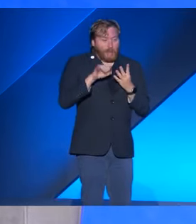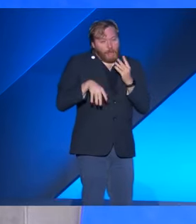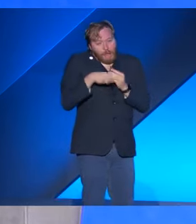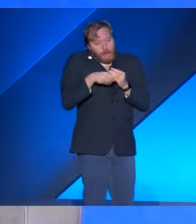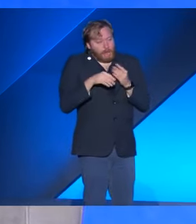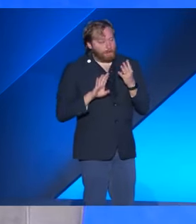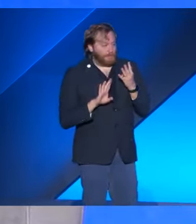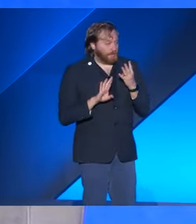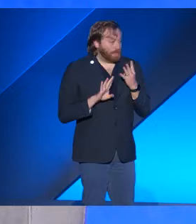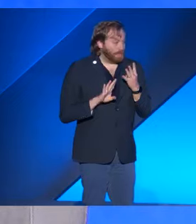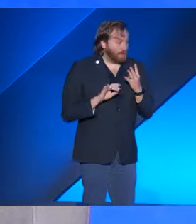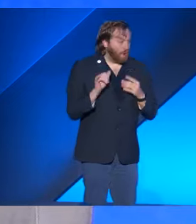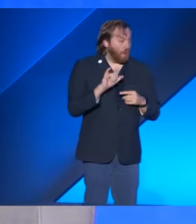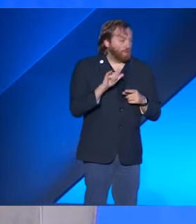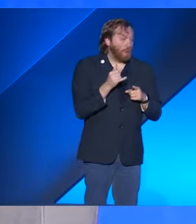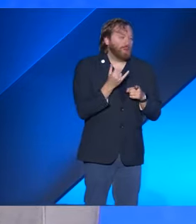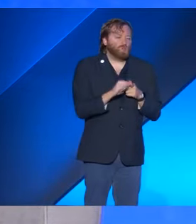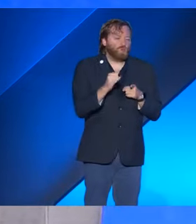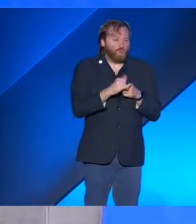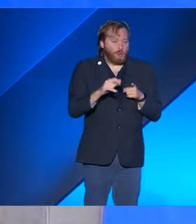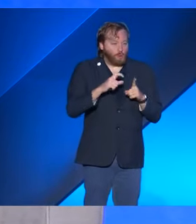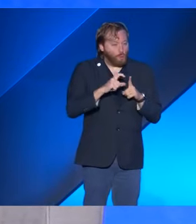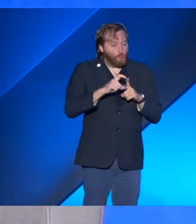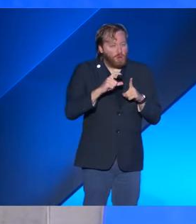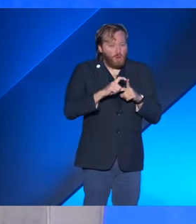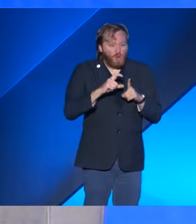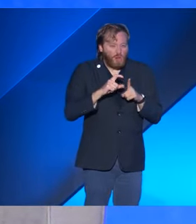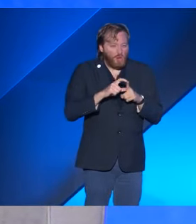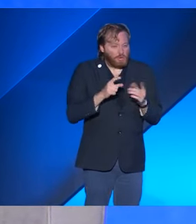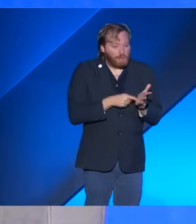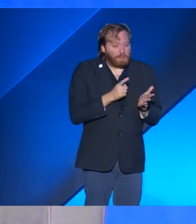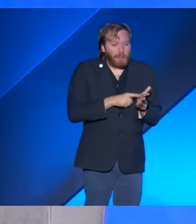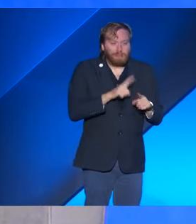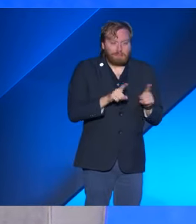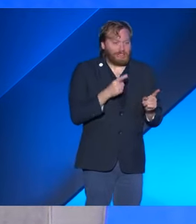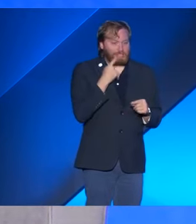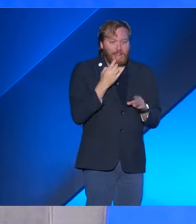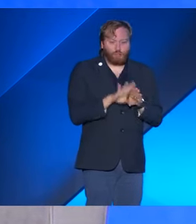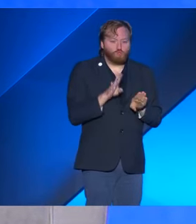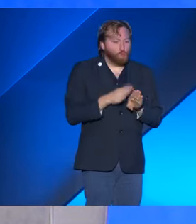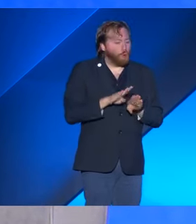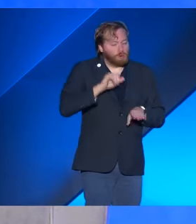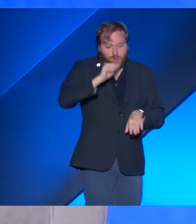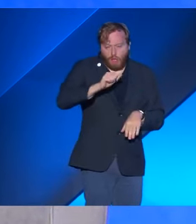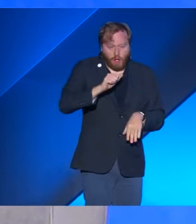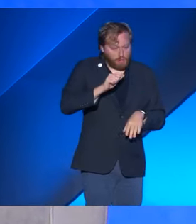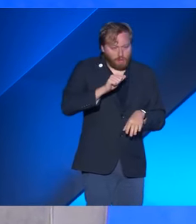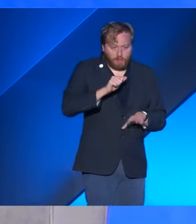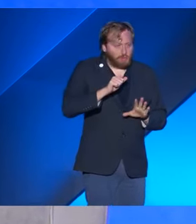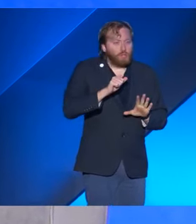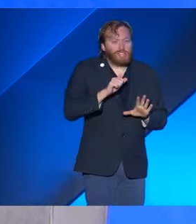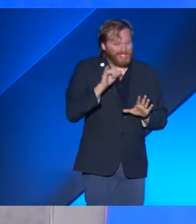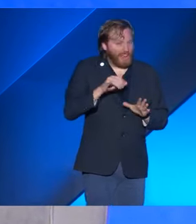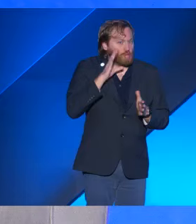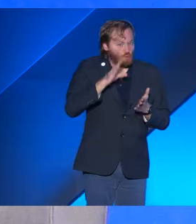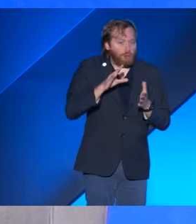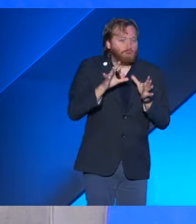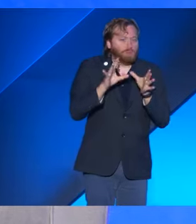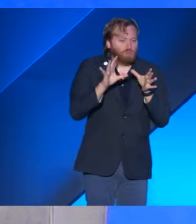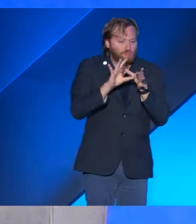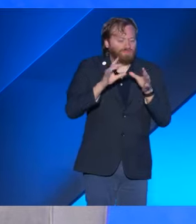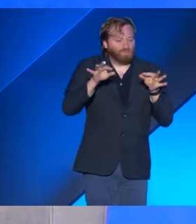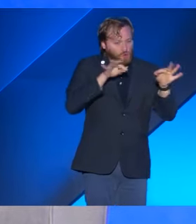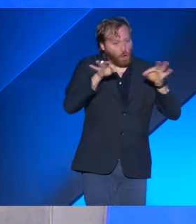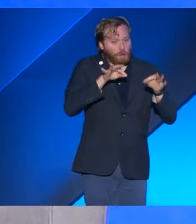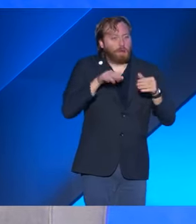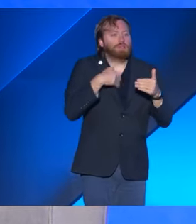your companies either, at least not if you want to attract the best talent. That's what we're going to talk about in the next session. To start, my friend Jessica